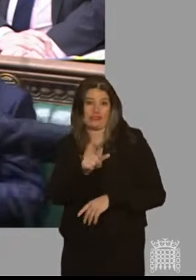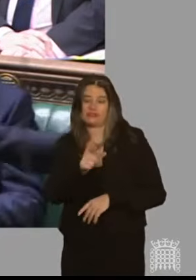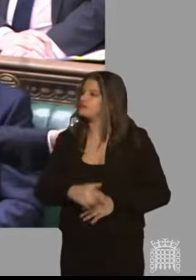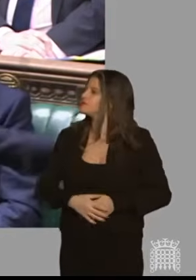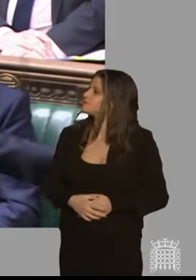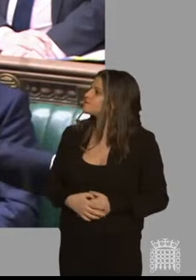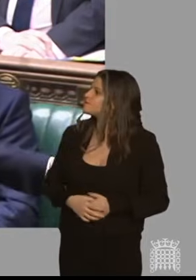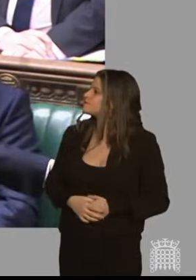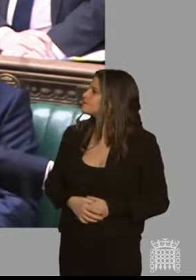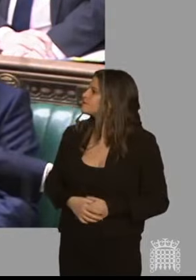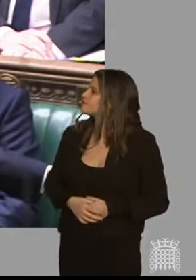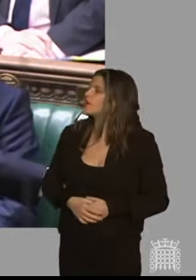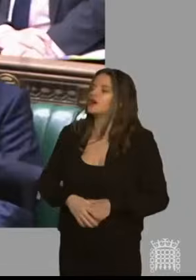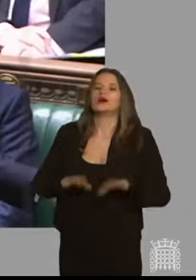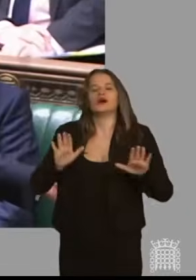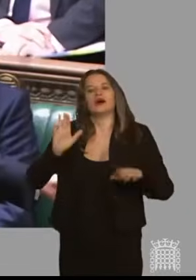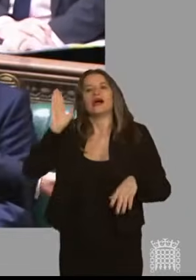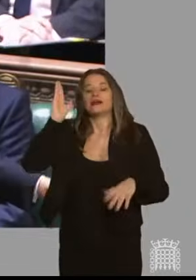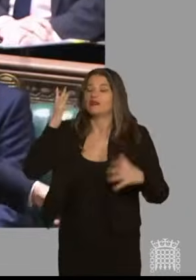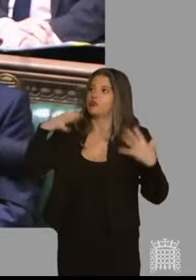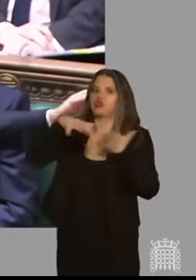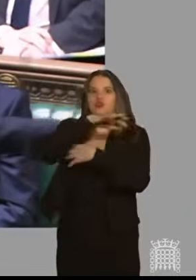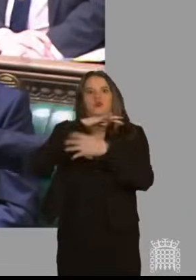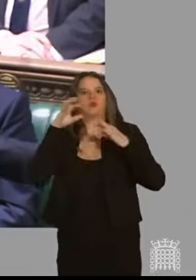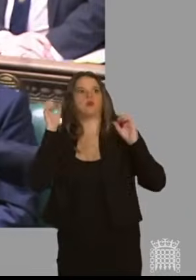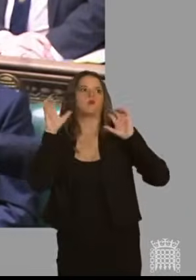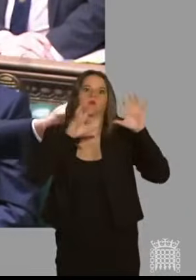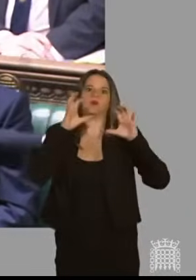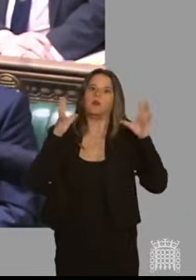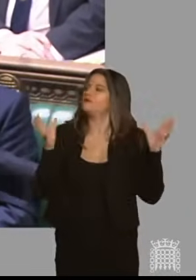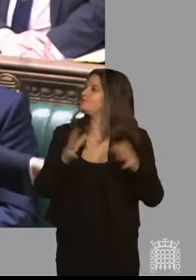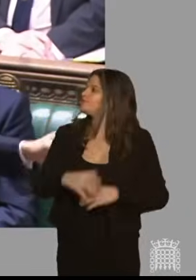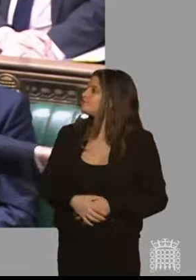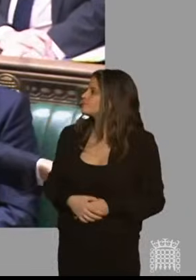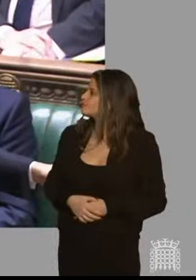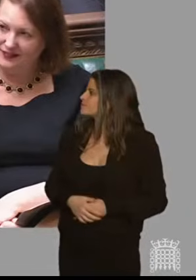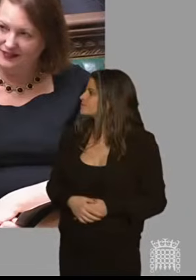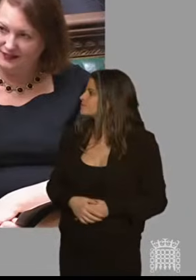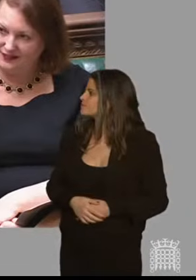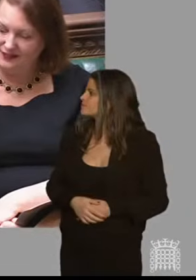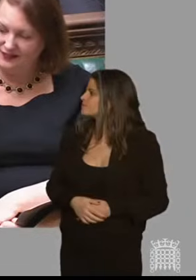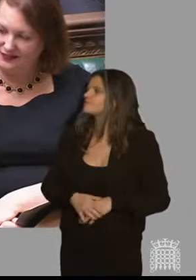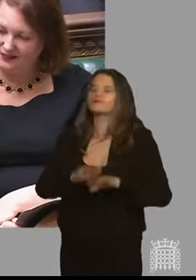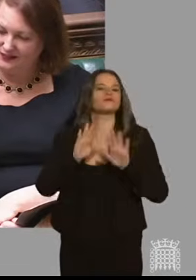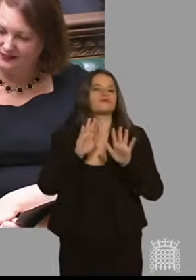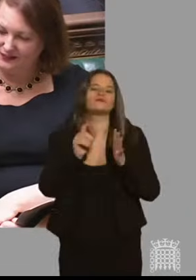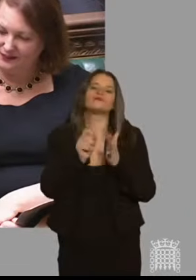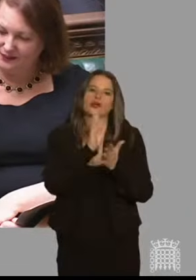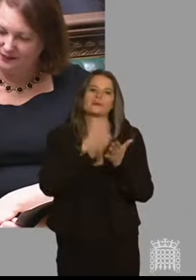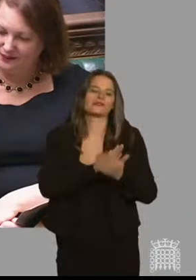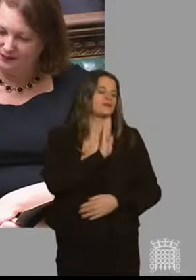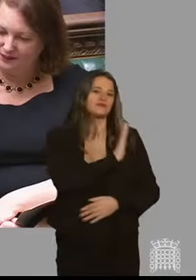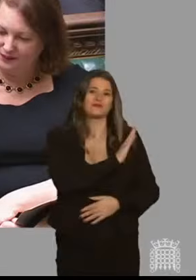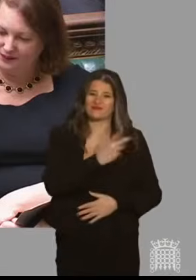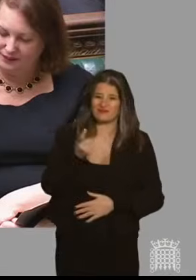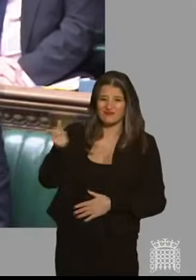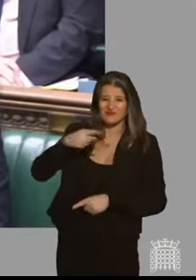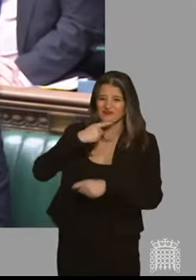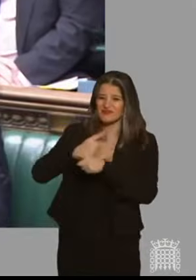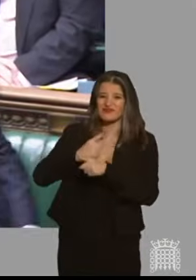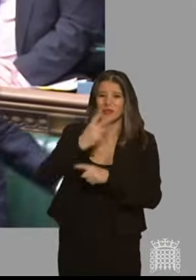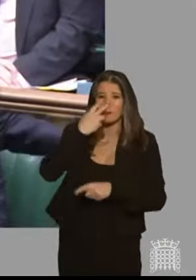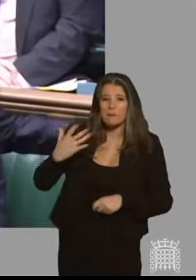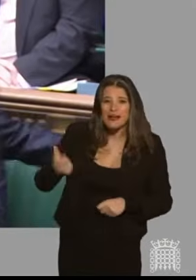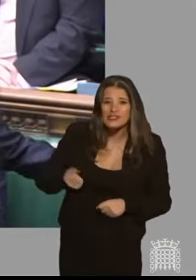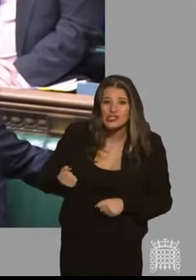by around £900 in this year. It's this government that's protected the triple lock for the last 10 years. He talks about supporting